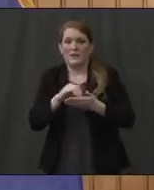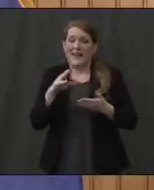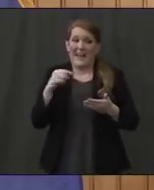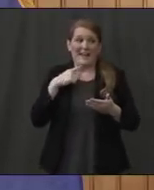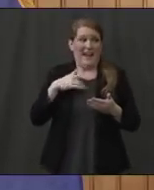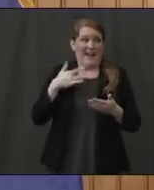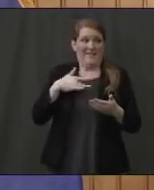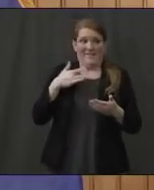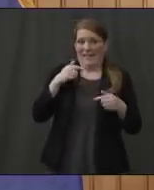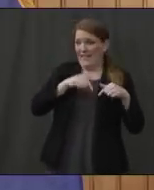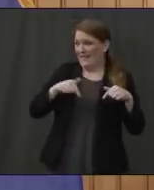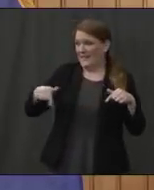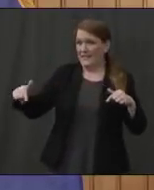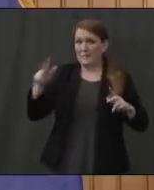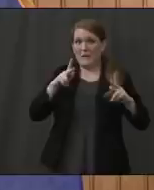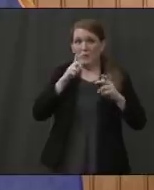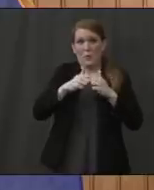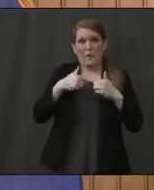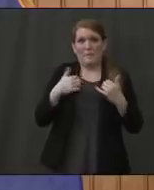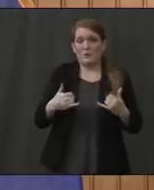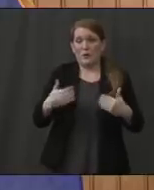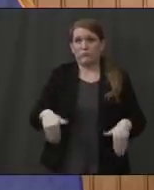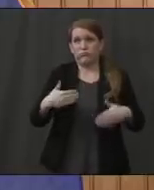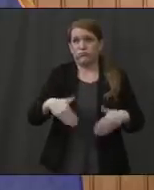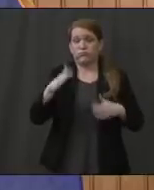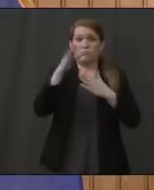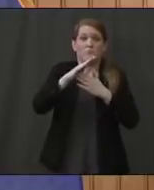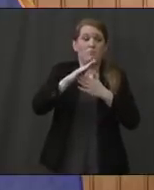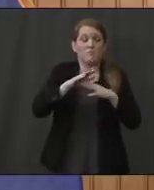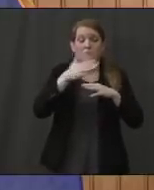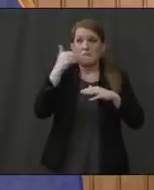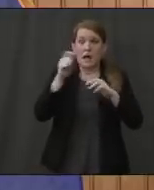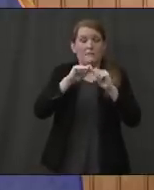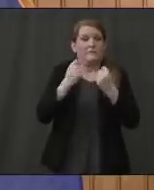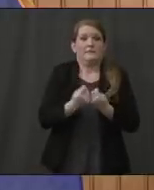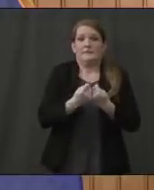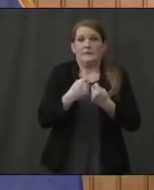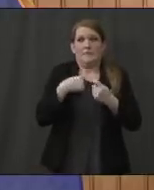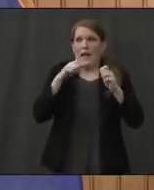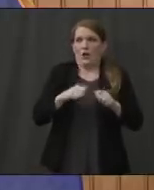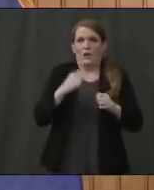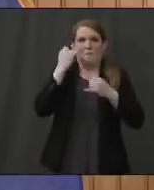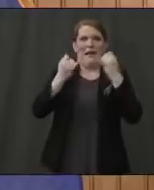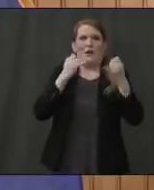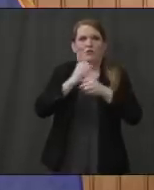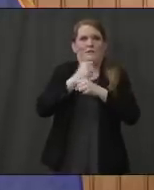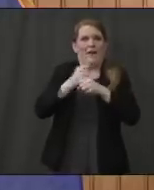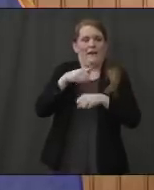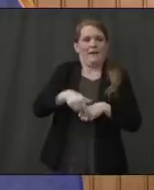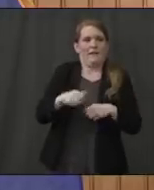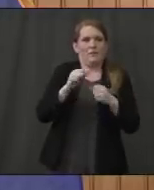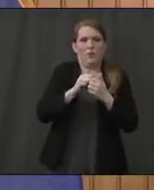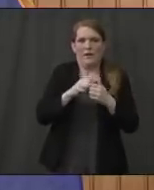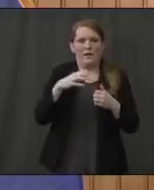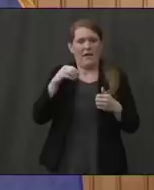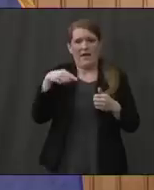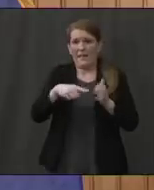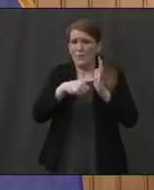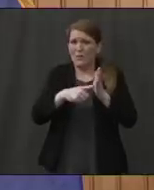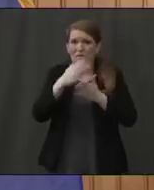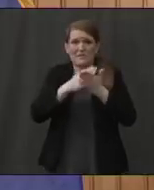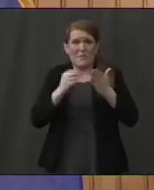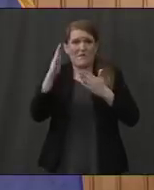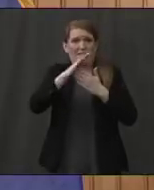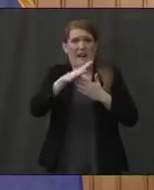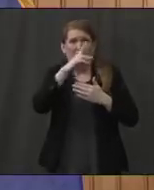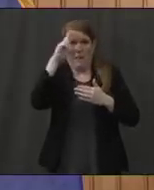imagine going to battle with. And they represent one of the best healthcare systems in the world. And they have done everything we have asked, and I hope we've done